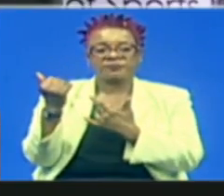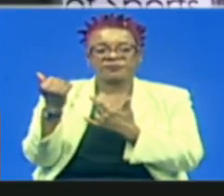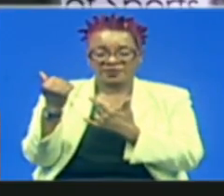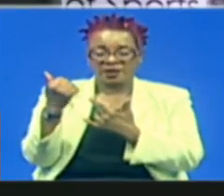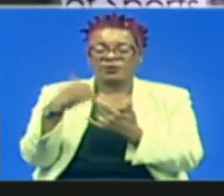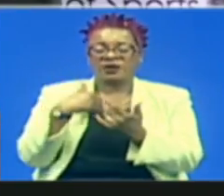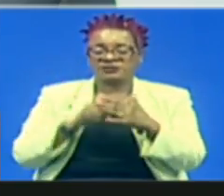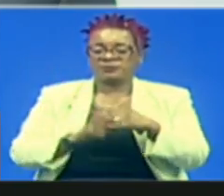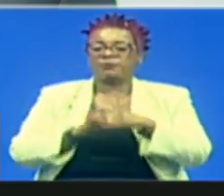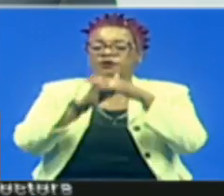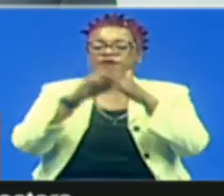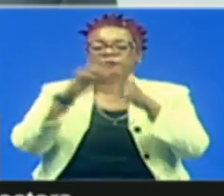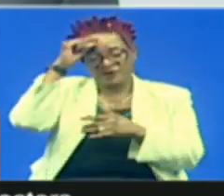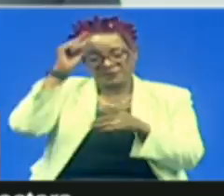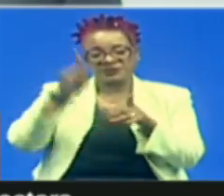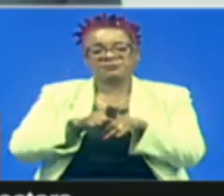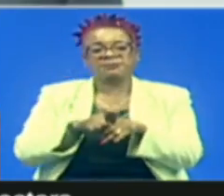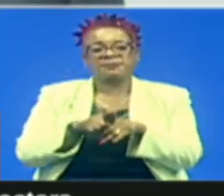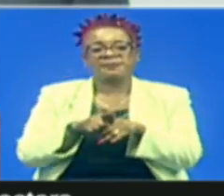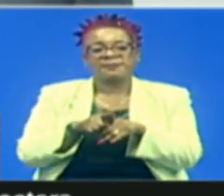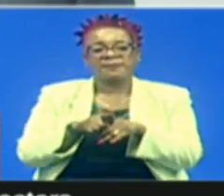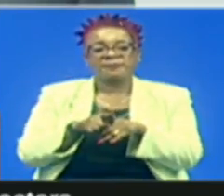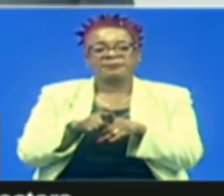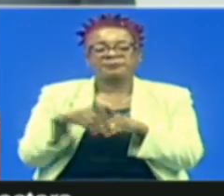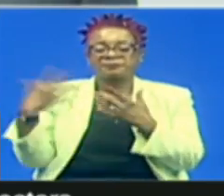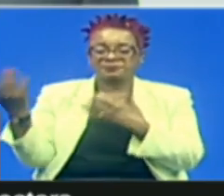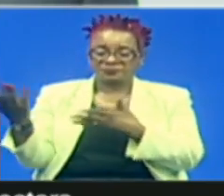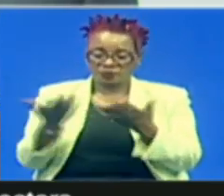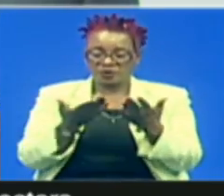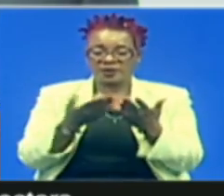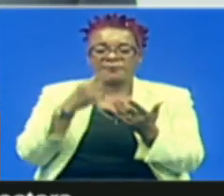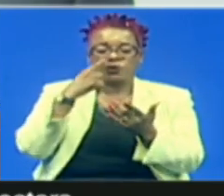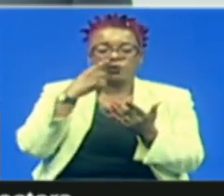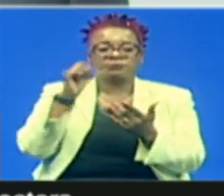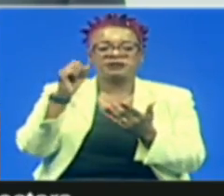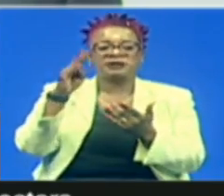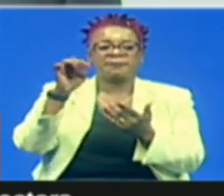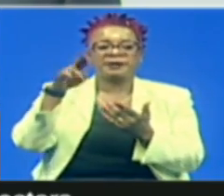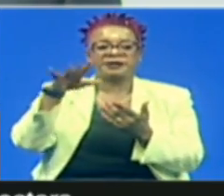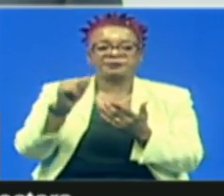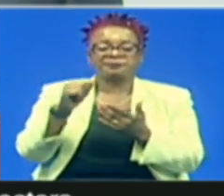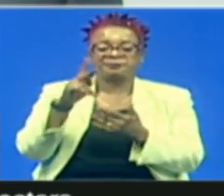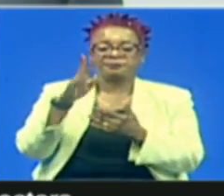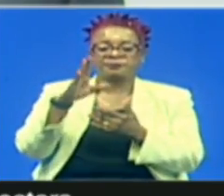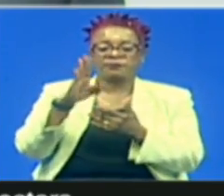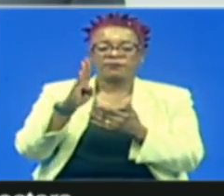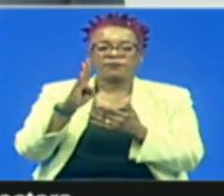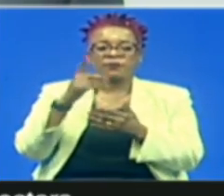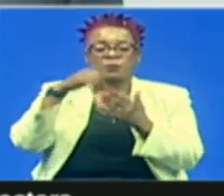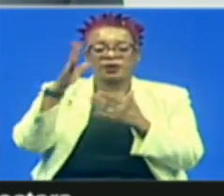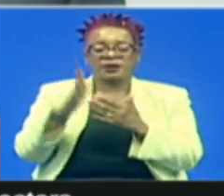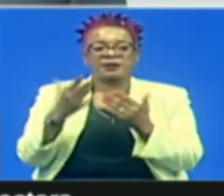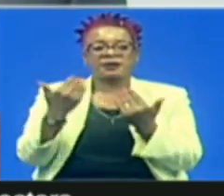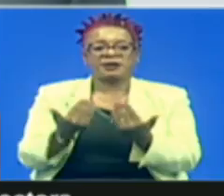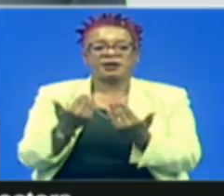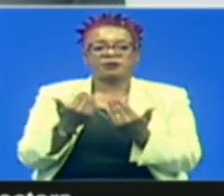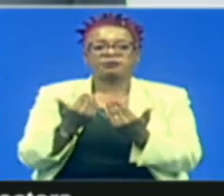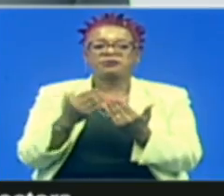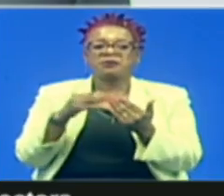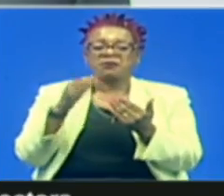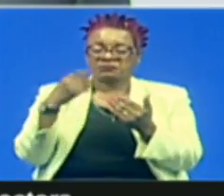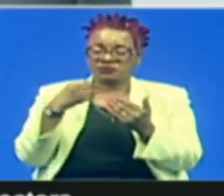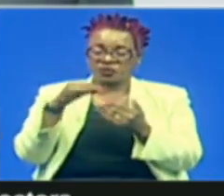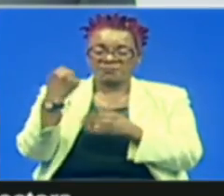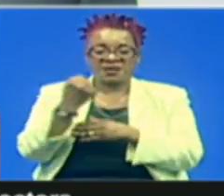the government as well. Welcome home, Sabrina. And KCB winger Jacob Oje is a Startime Sports Personality of the Month of